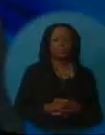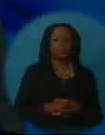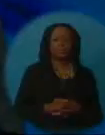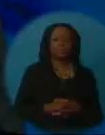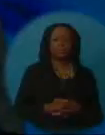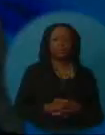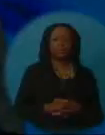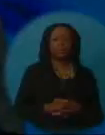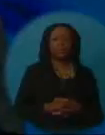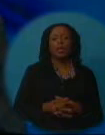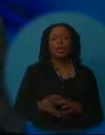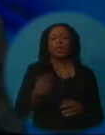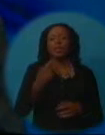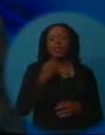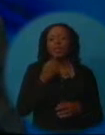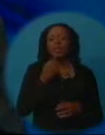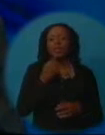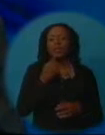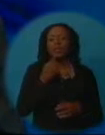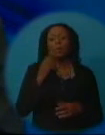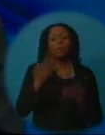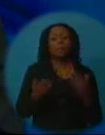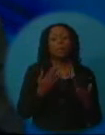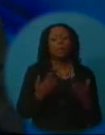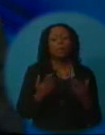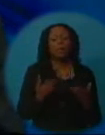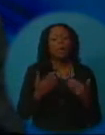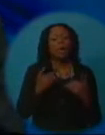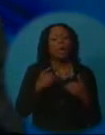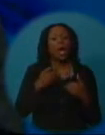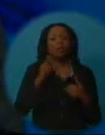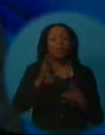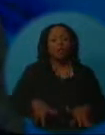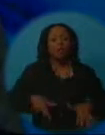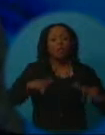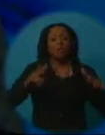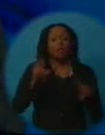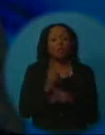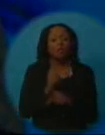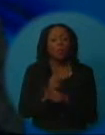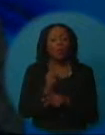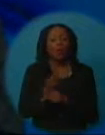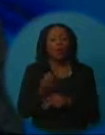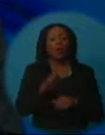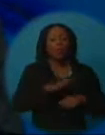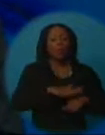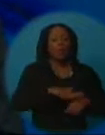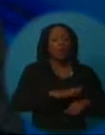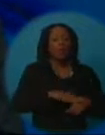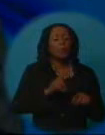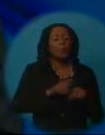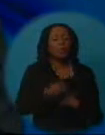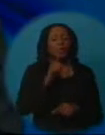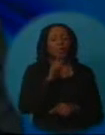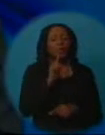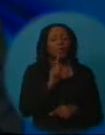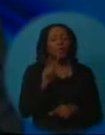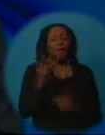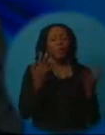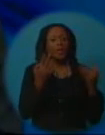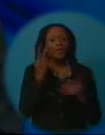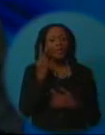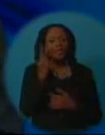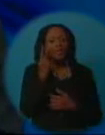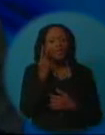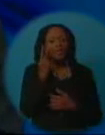necessary to issue a flood watch or warning at any time. The deluge caused 2 utility poles at Allendale, St. Lucie to fall across